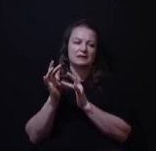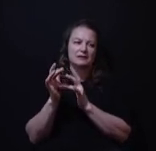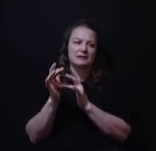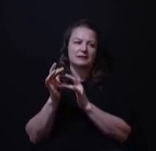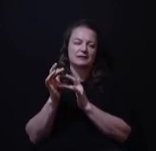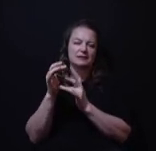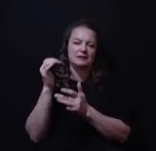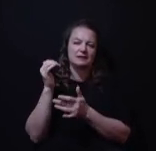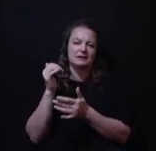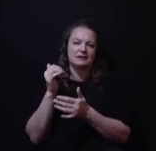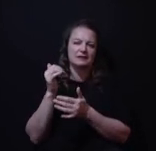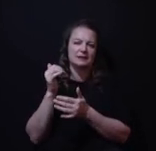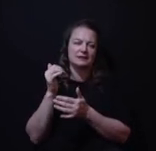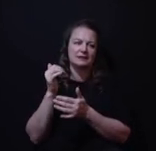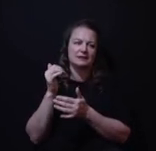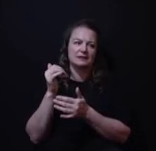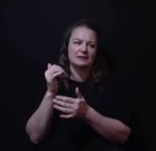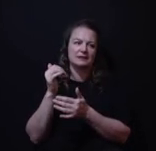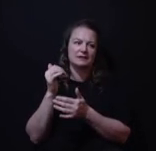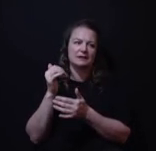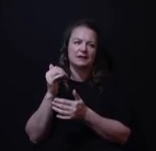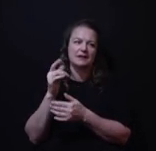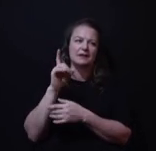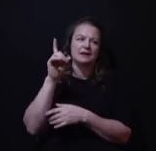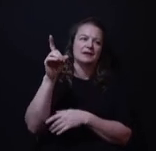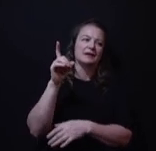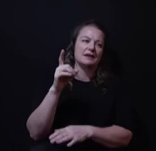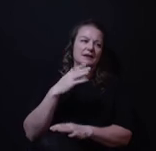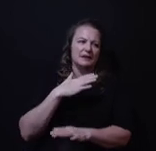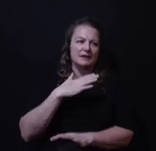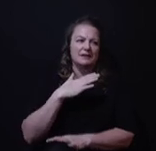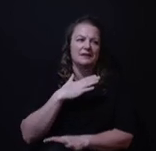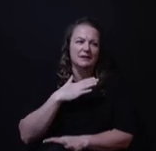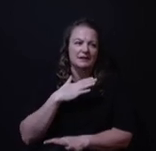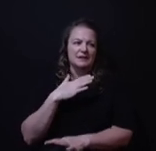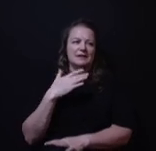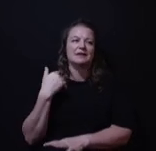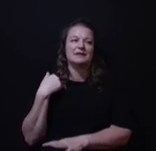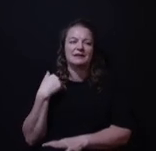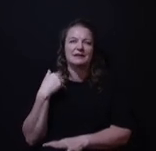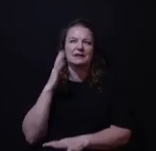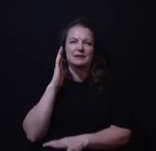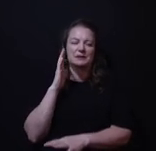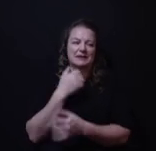In the name of Yeshua Mashiach, Jesus, the Christ, the Savior